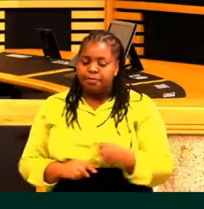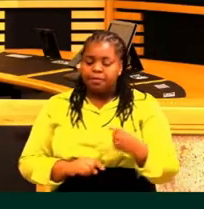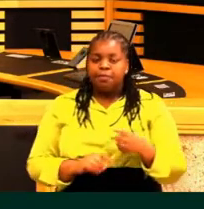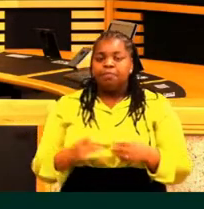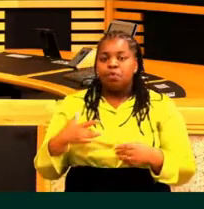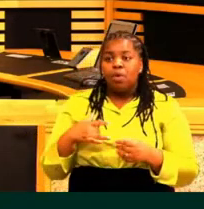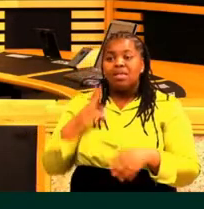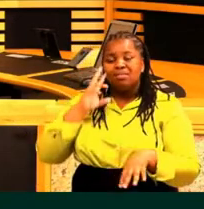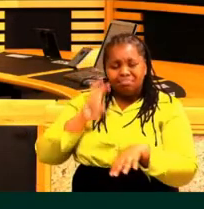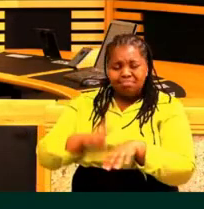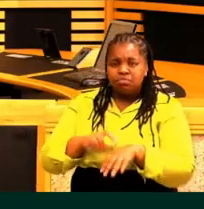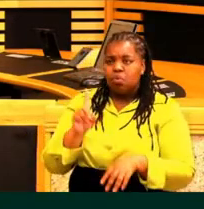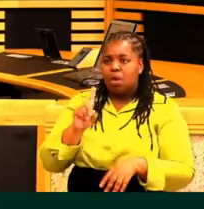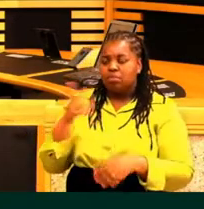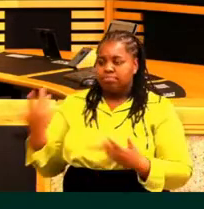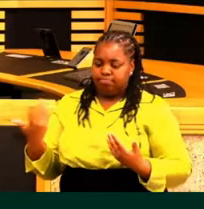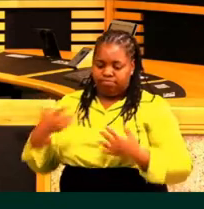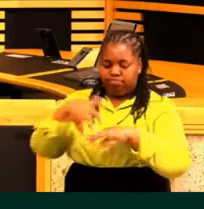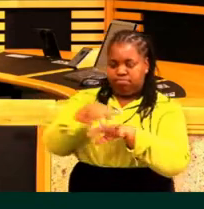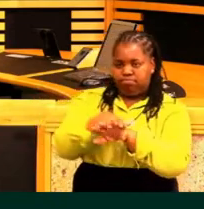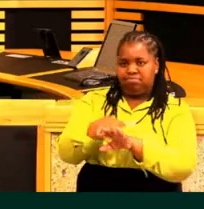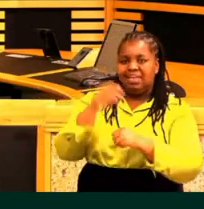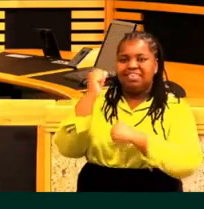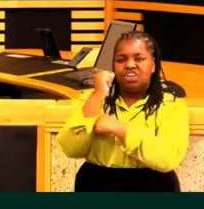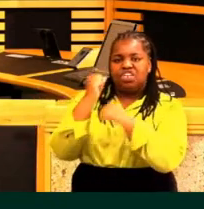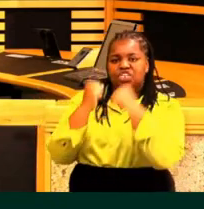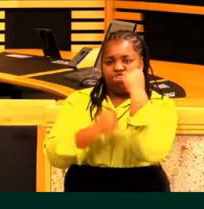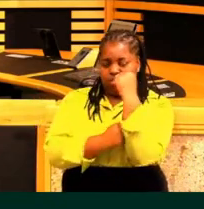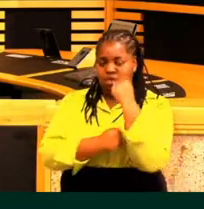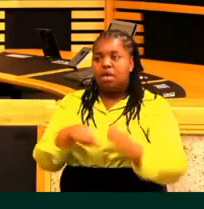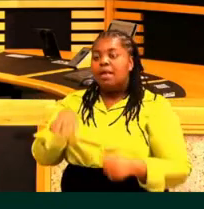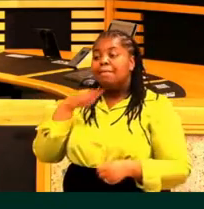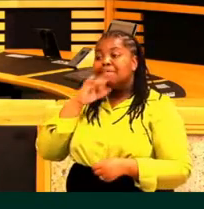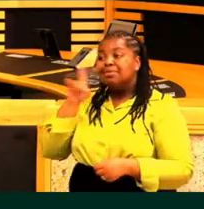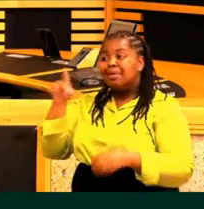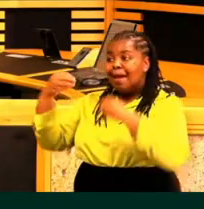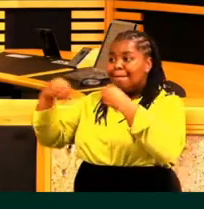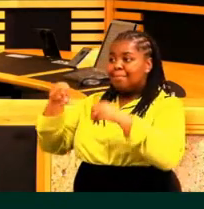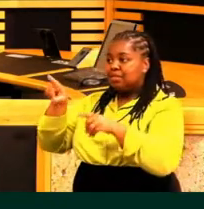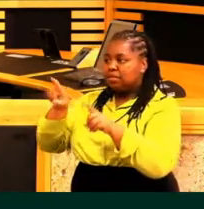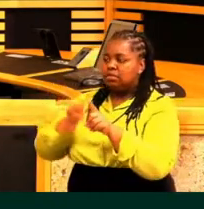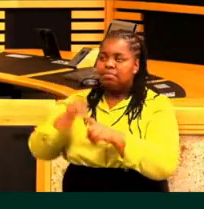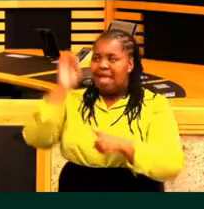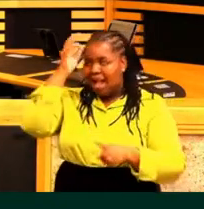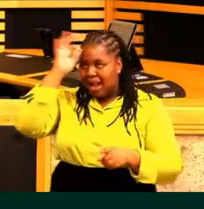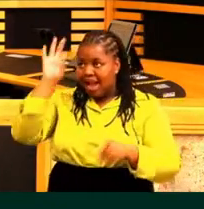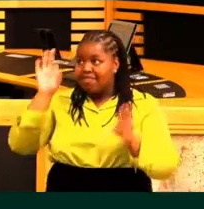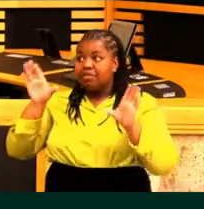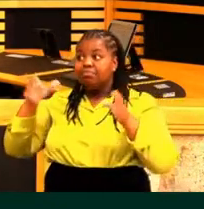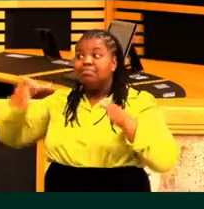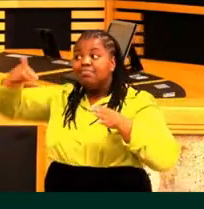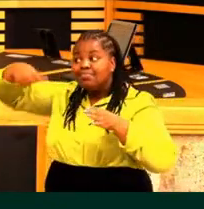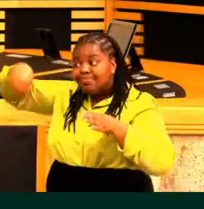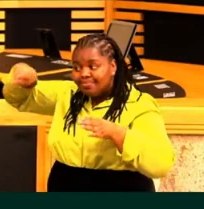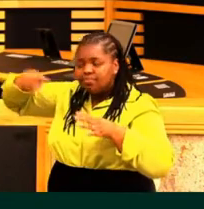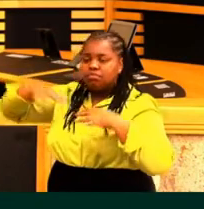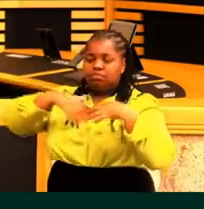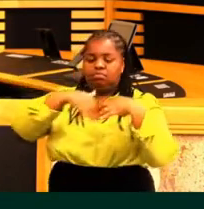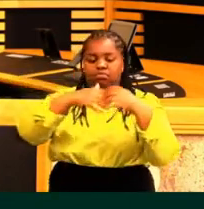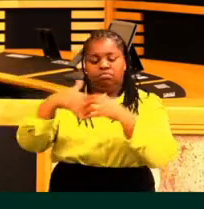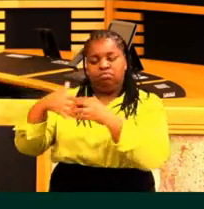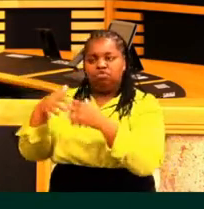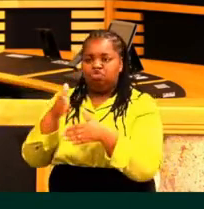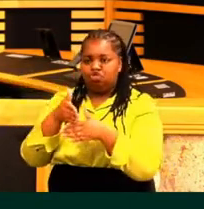resolved that there is a need for an integrated recruitment strategy where the business and the government sector strategically create jobs